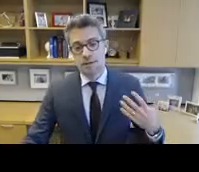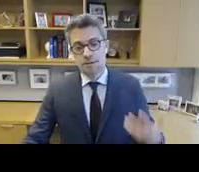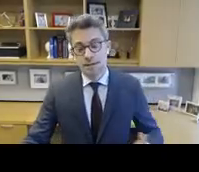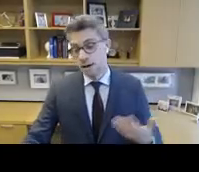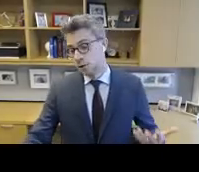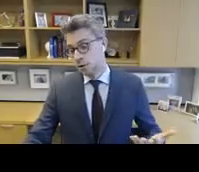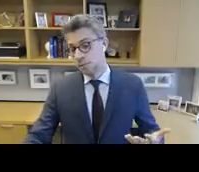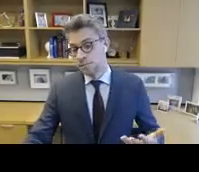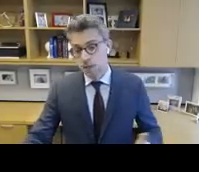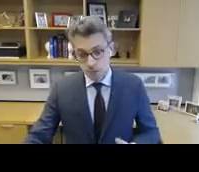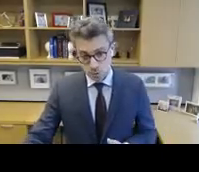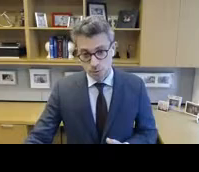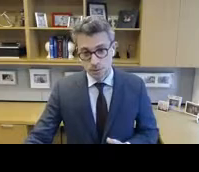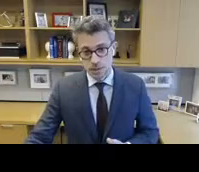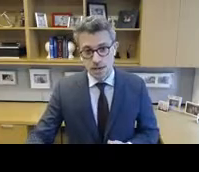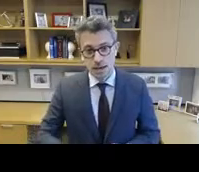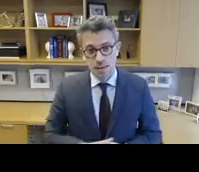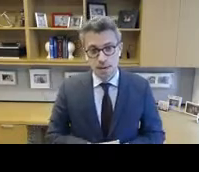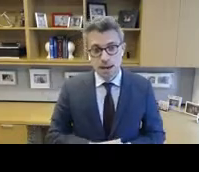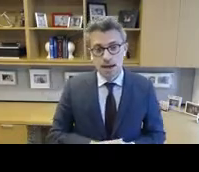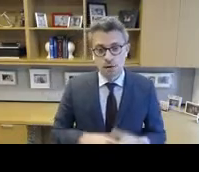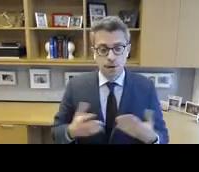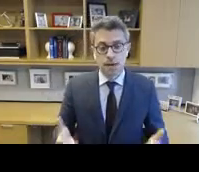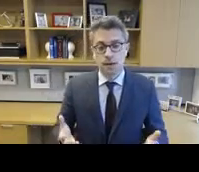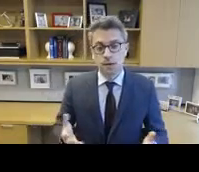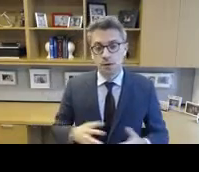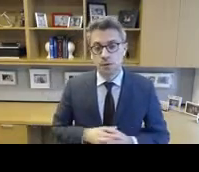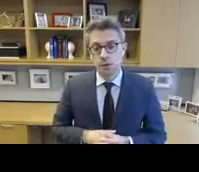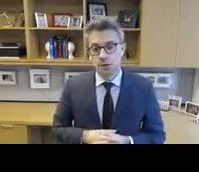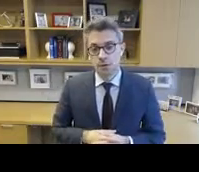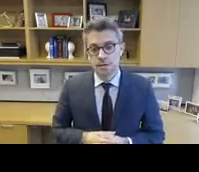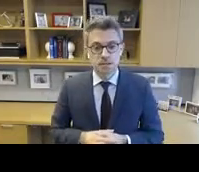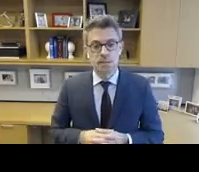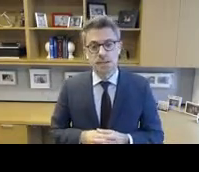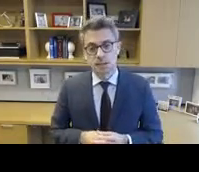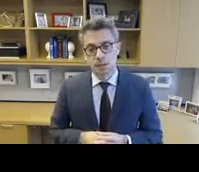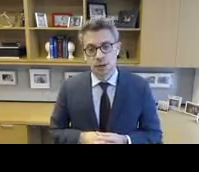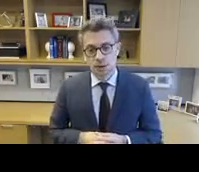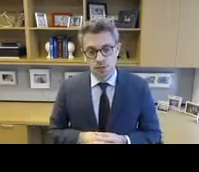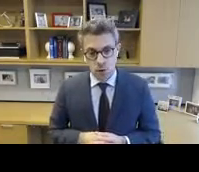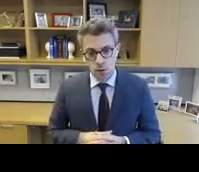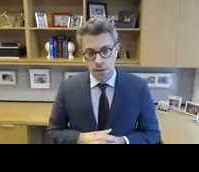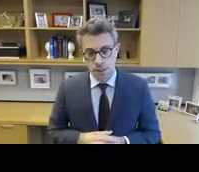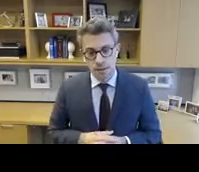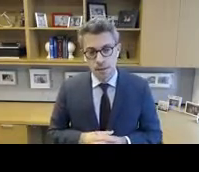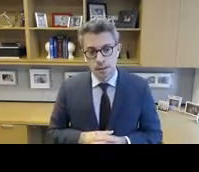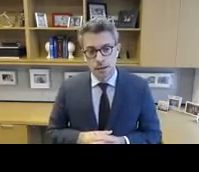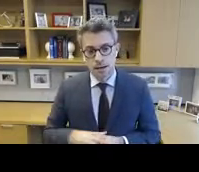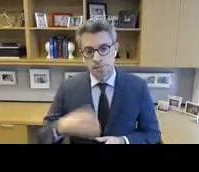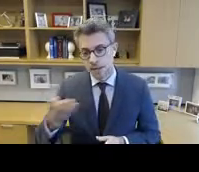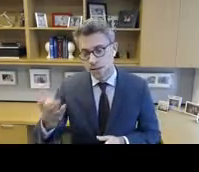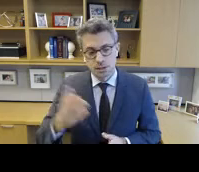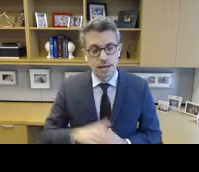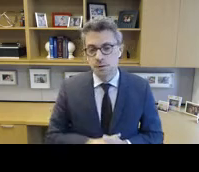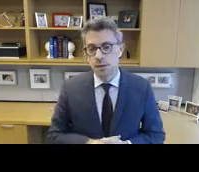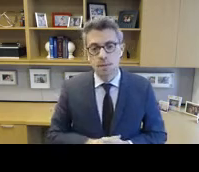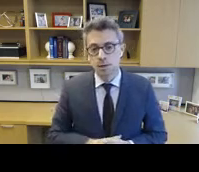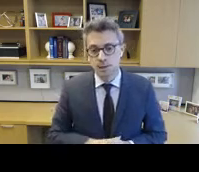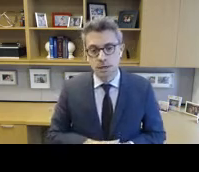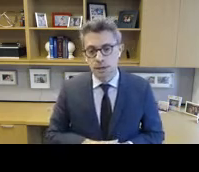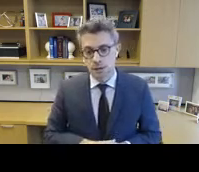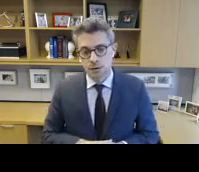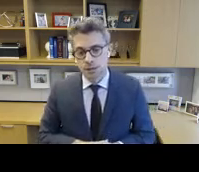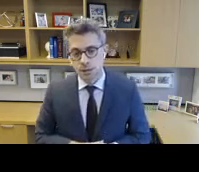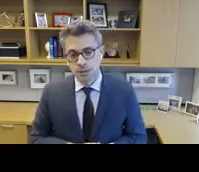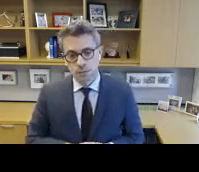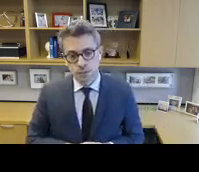First, take out your cell phones and create a new text message on your phone. Then just enter the